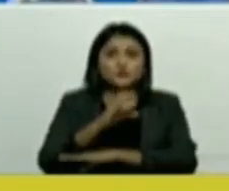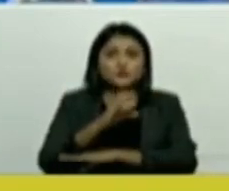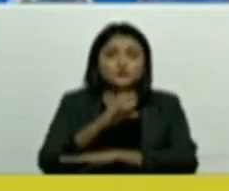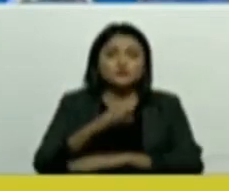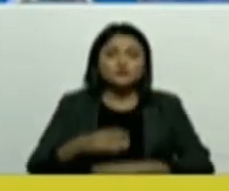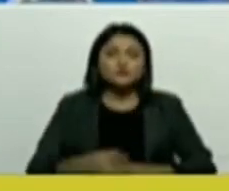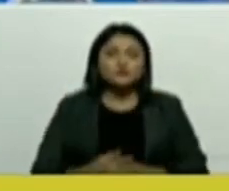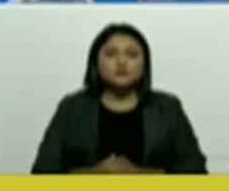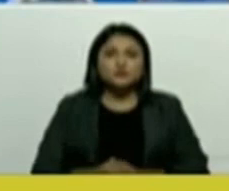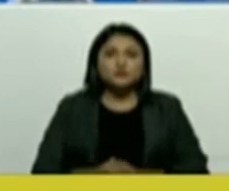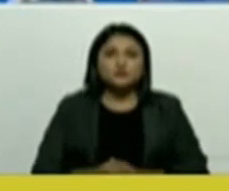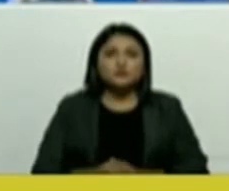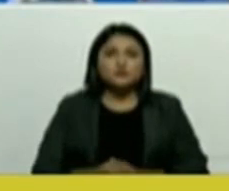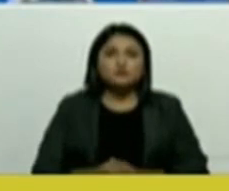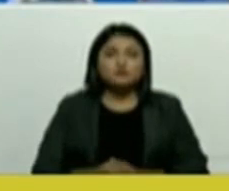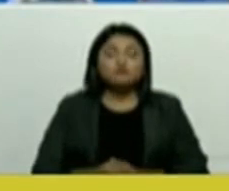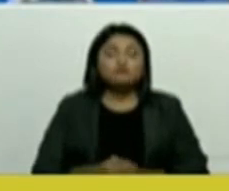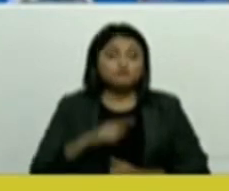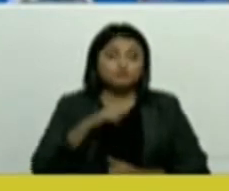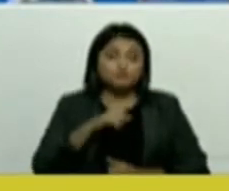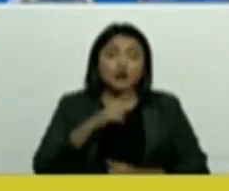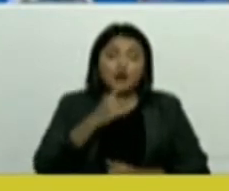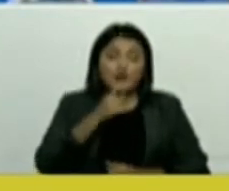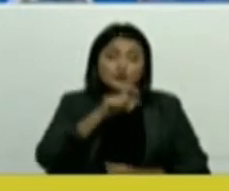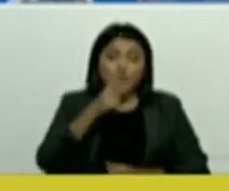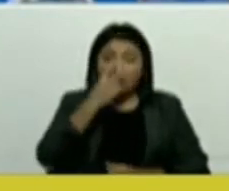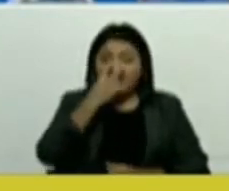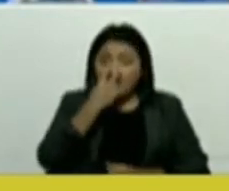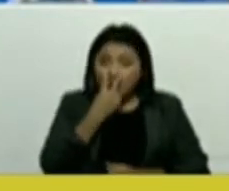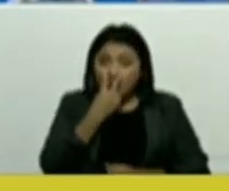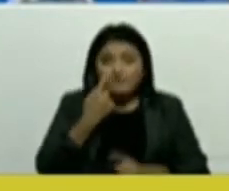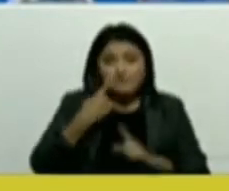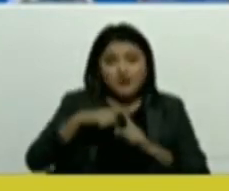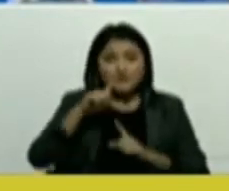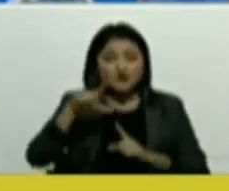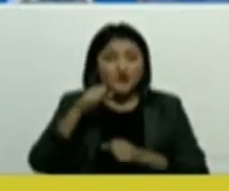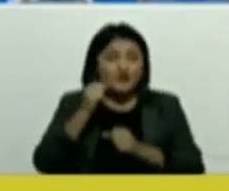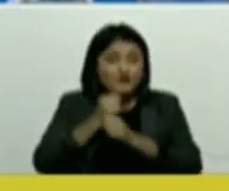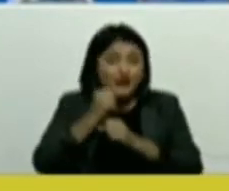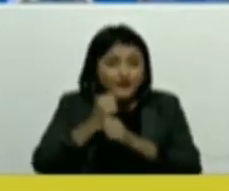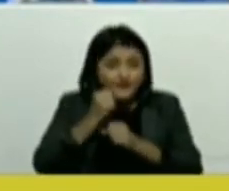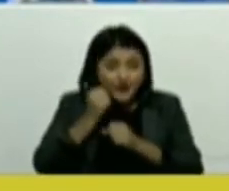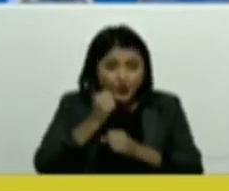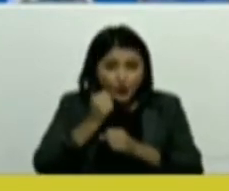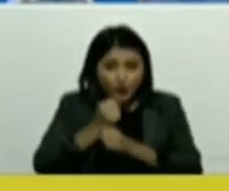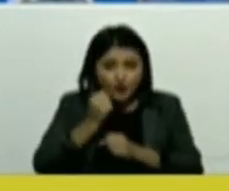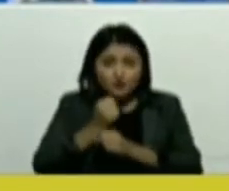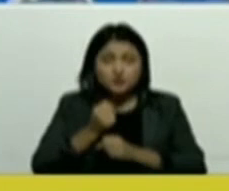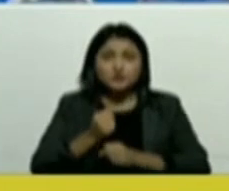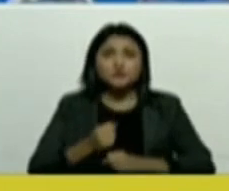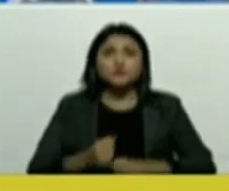Particularly the poor and the working people. Sobre todo los pobres y el pueblo trabajador.